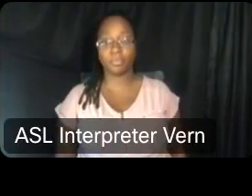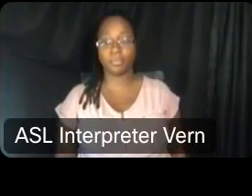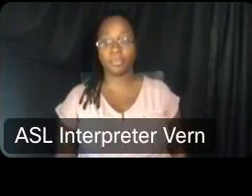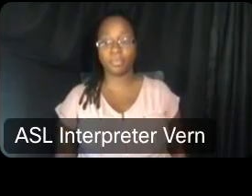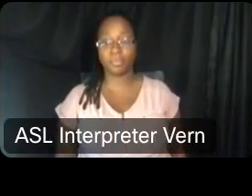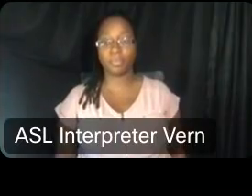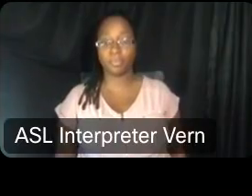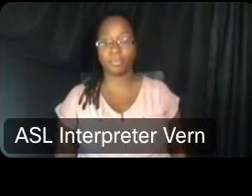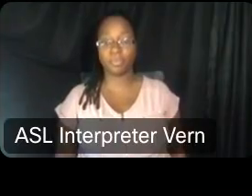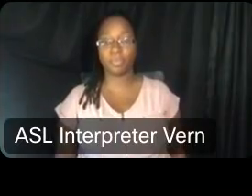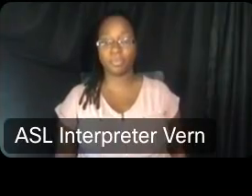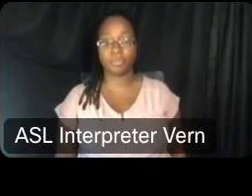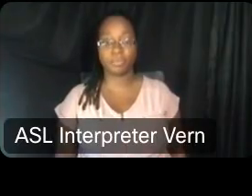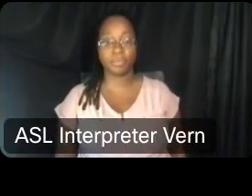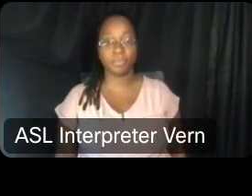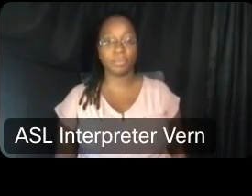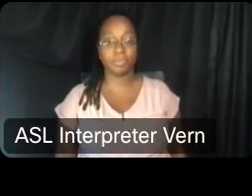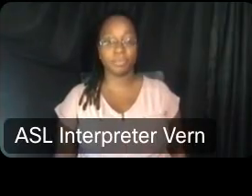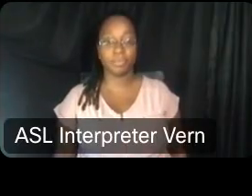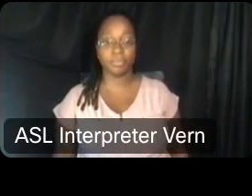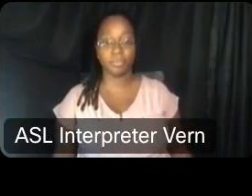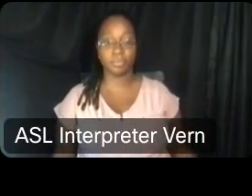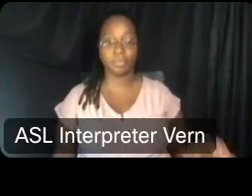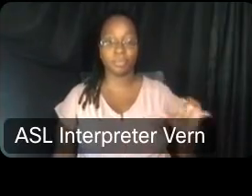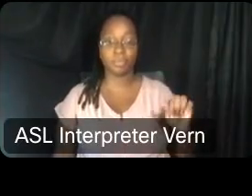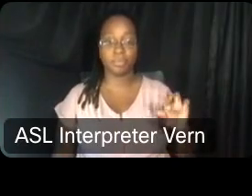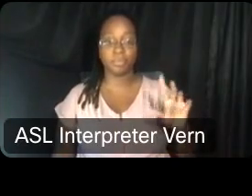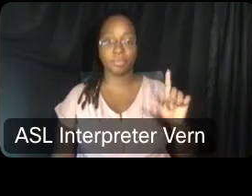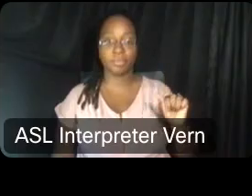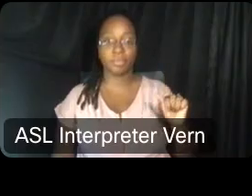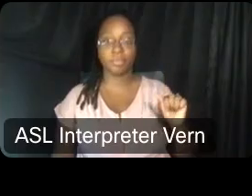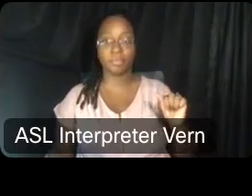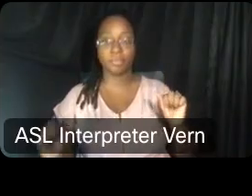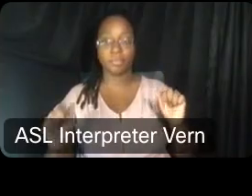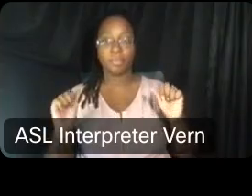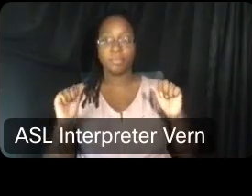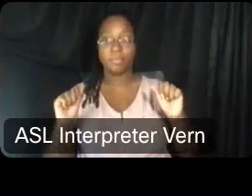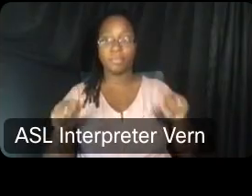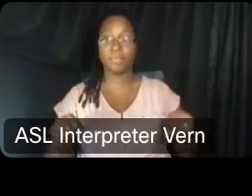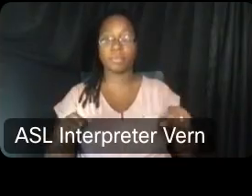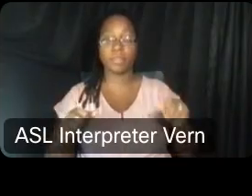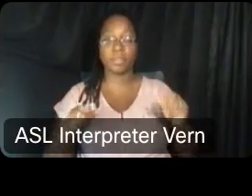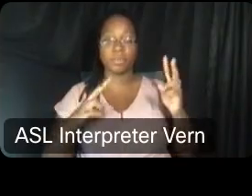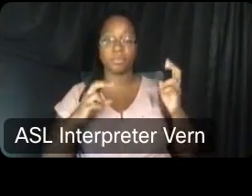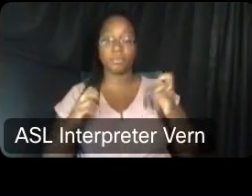Carla, are you able to put in the evaluation link?